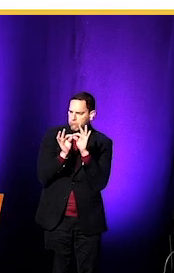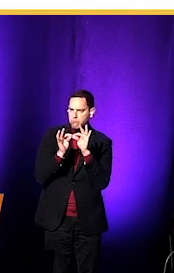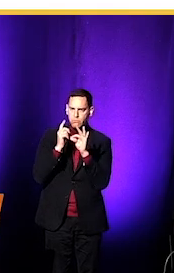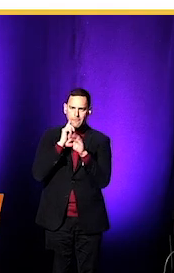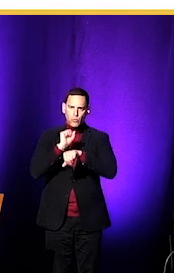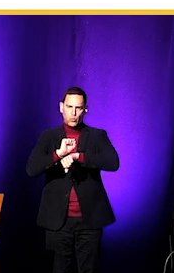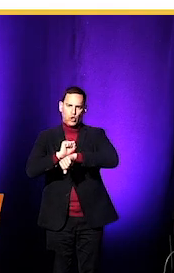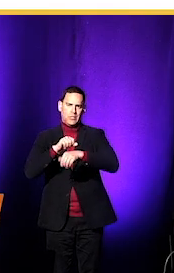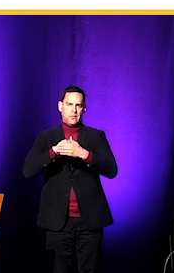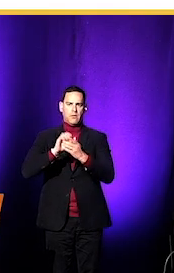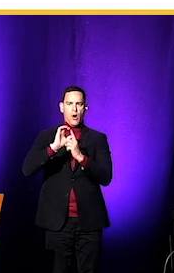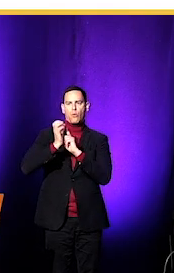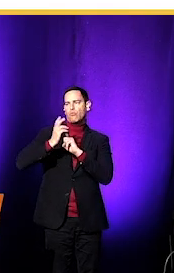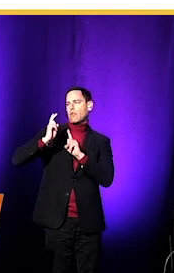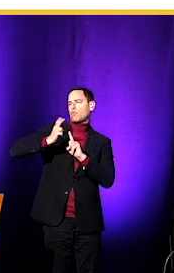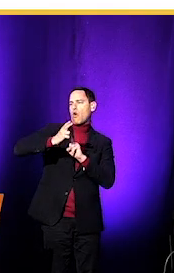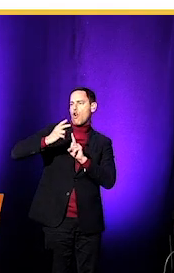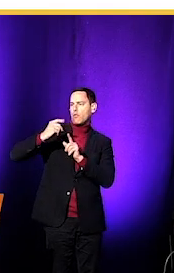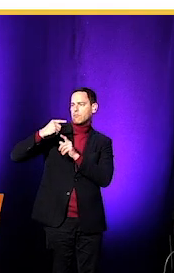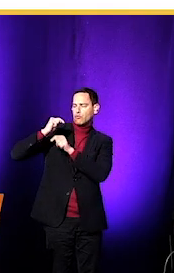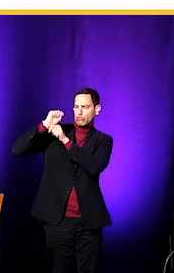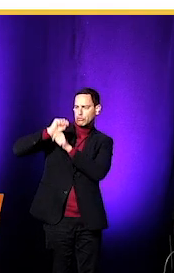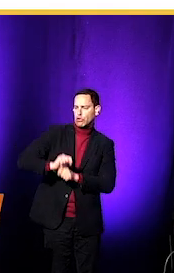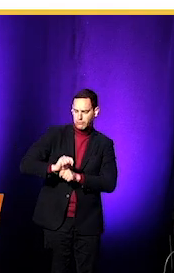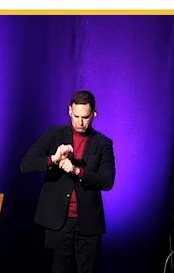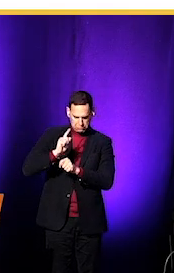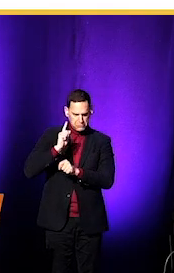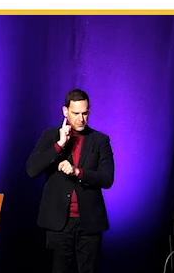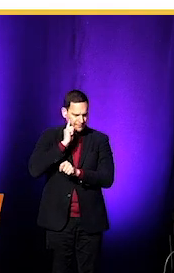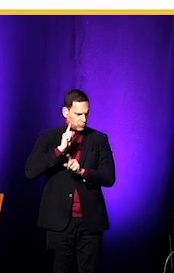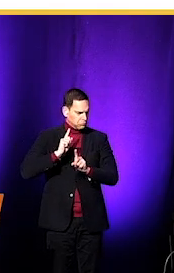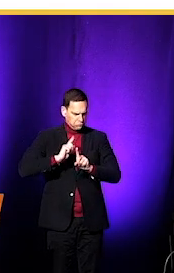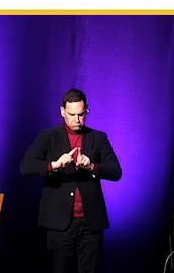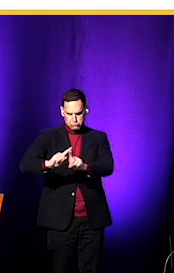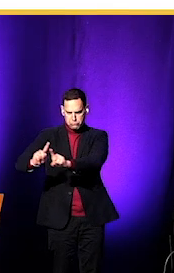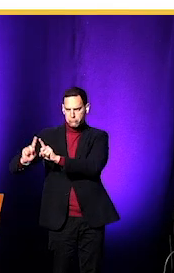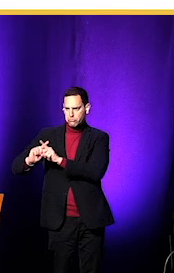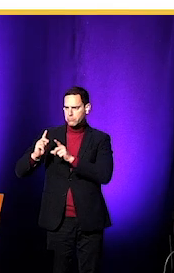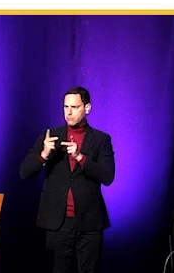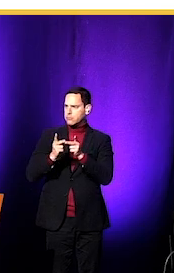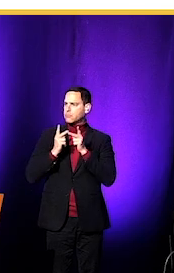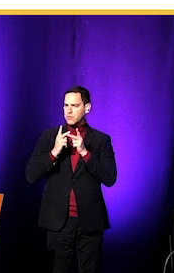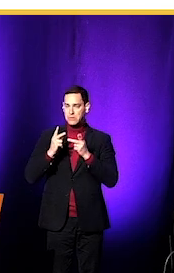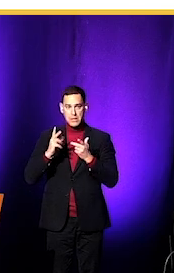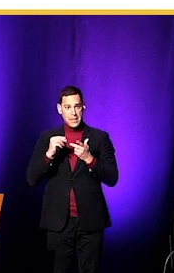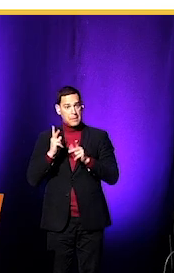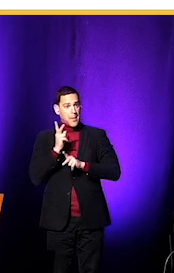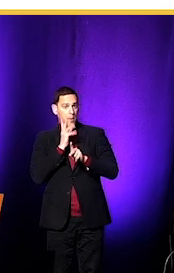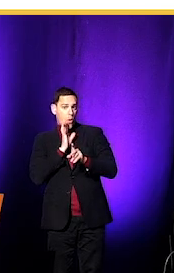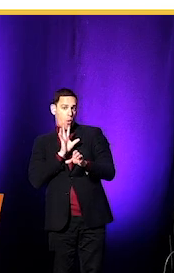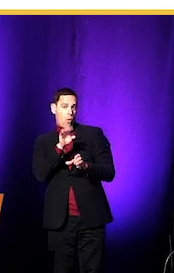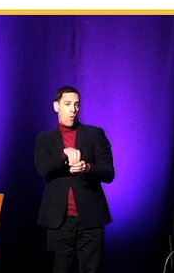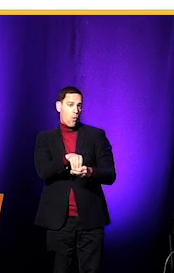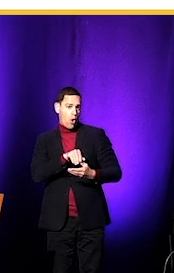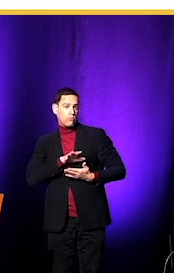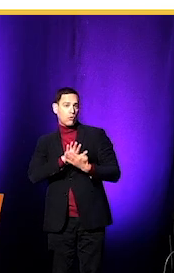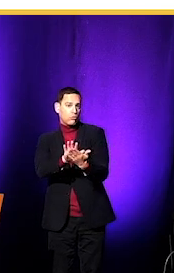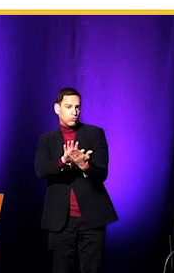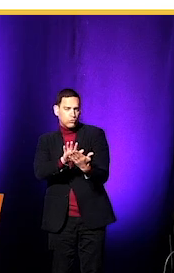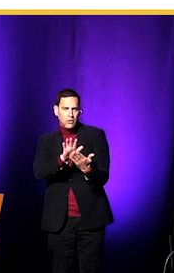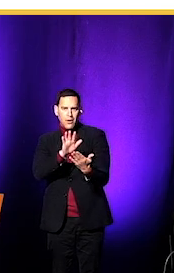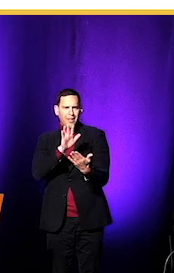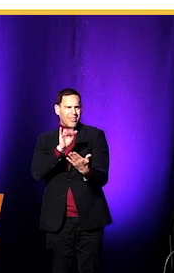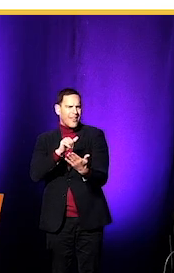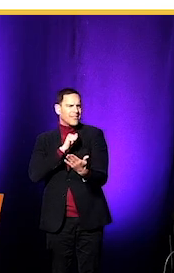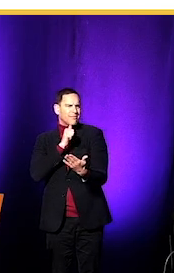cultural historical tradition, among a number of us employing various approaches that resist dissecting or isolating people from the